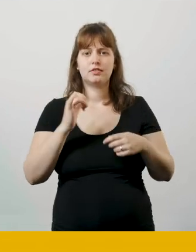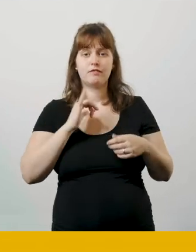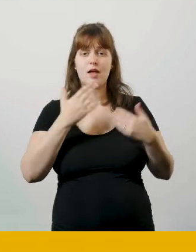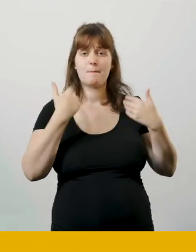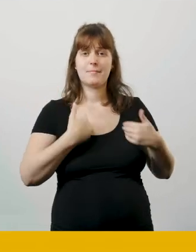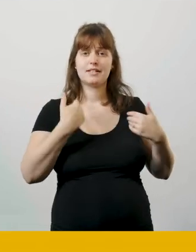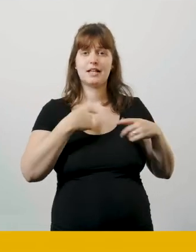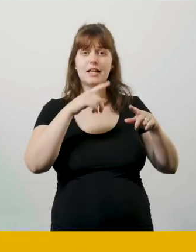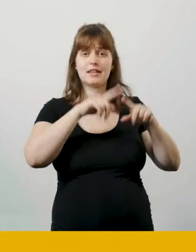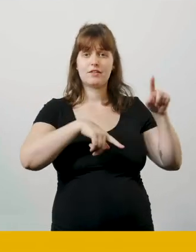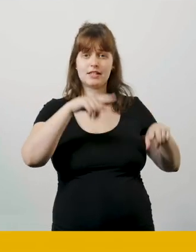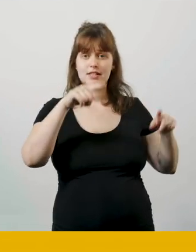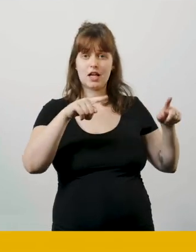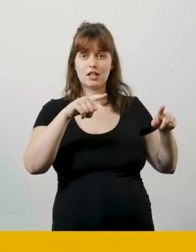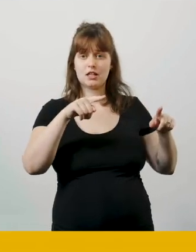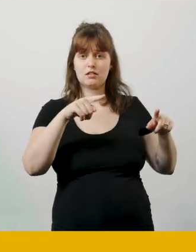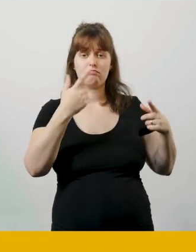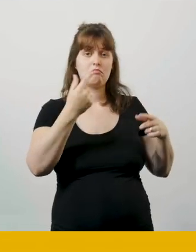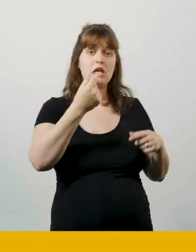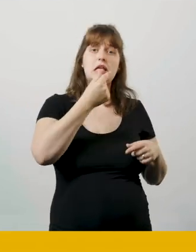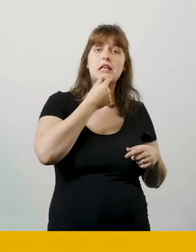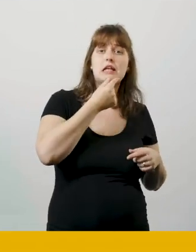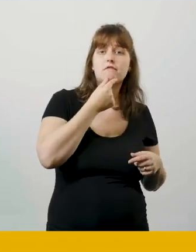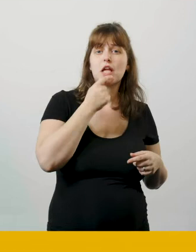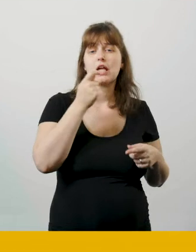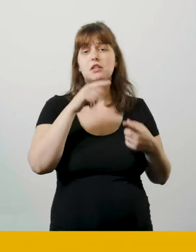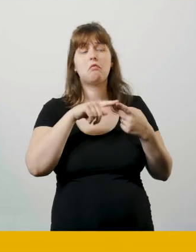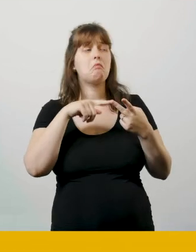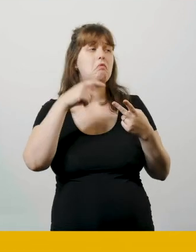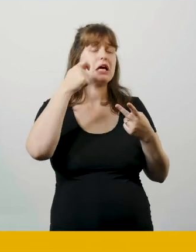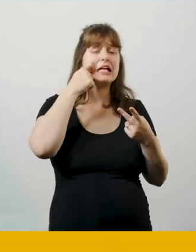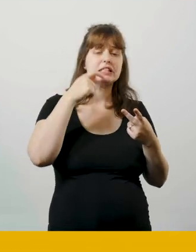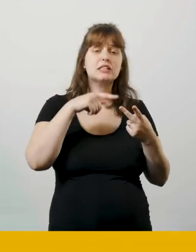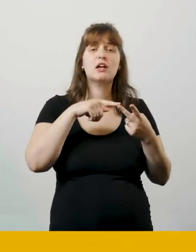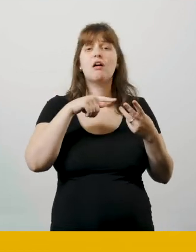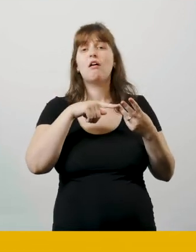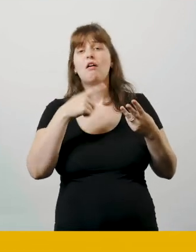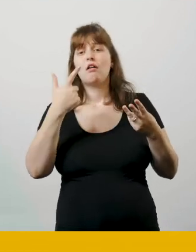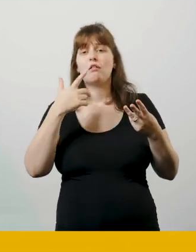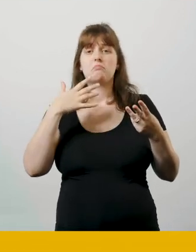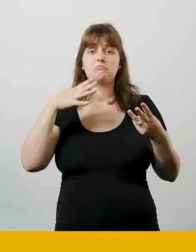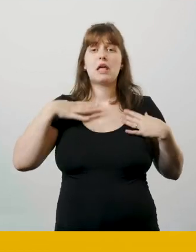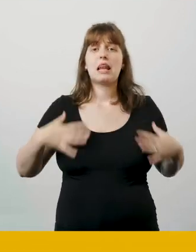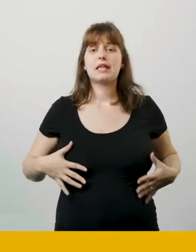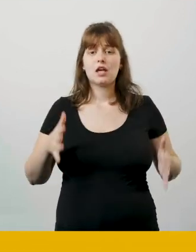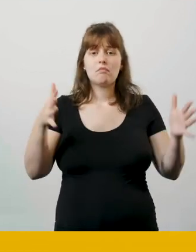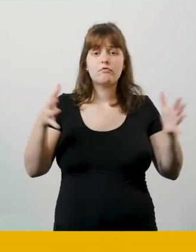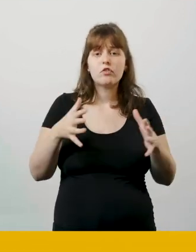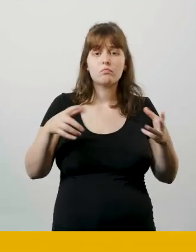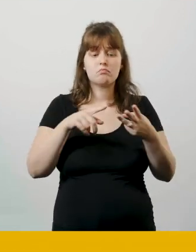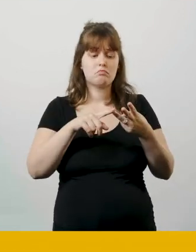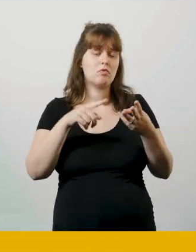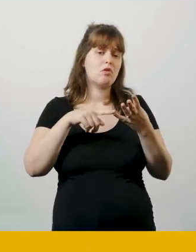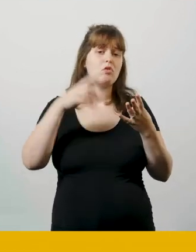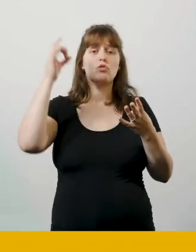diversity in age, ethnicity, body shape, culture, different type